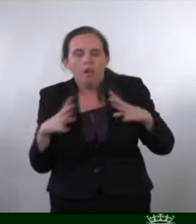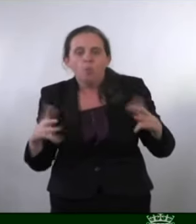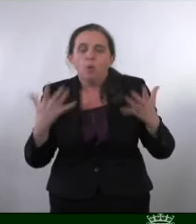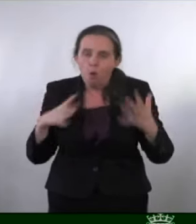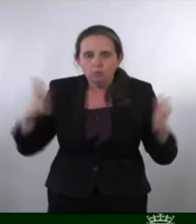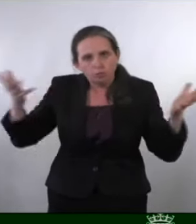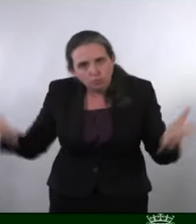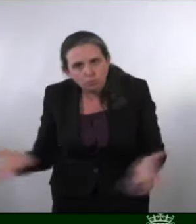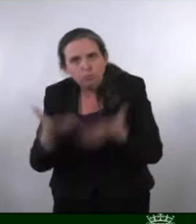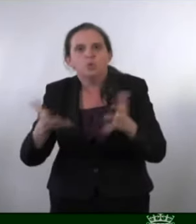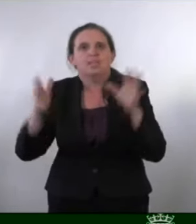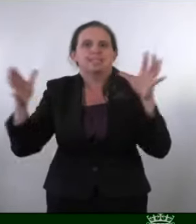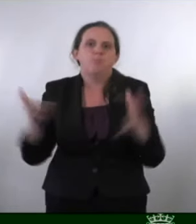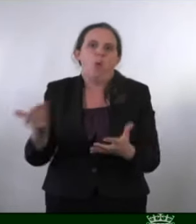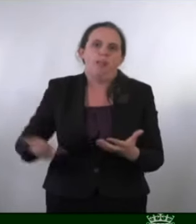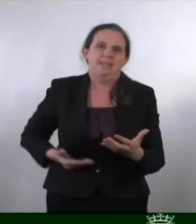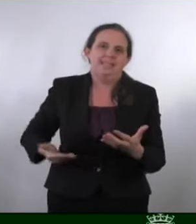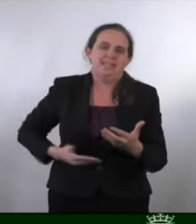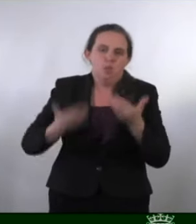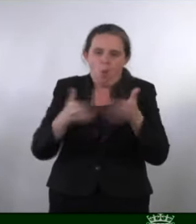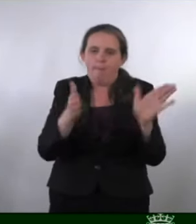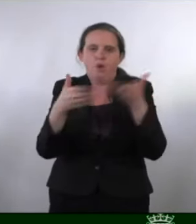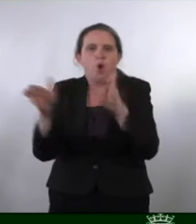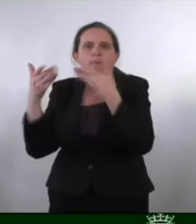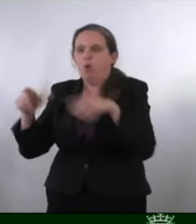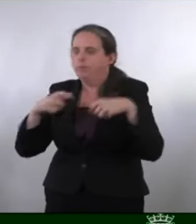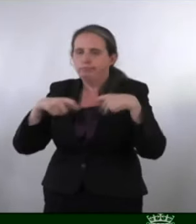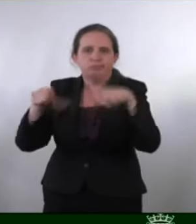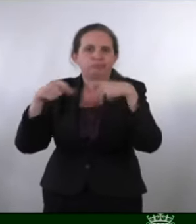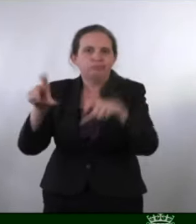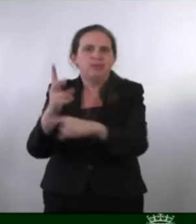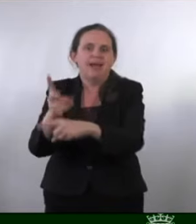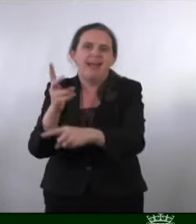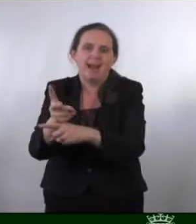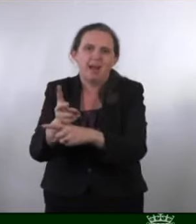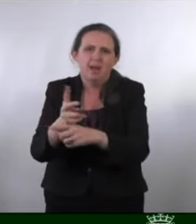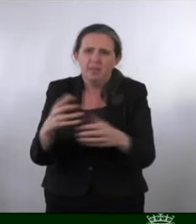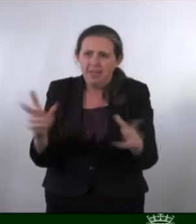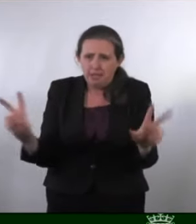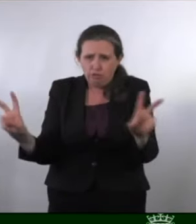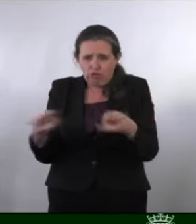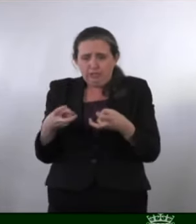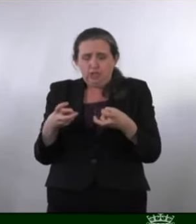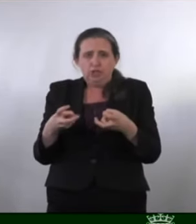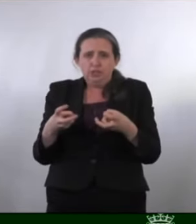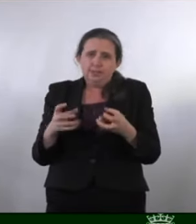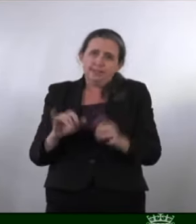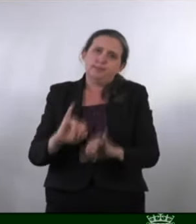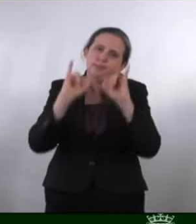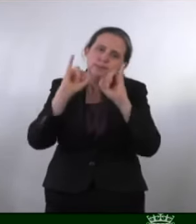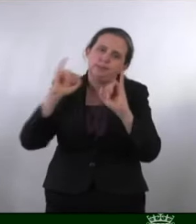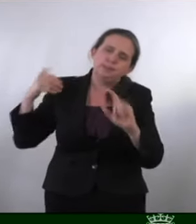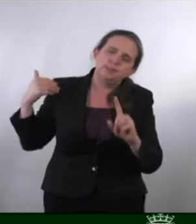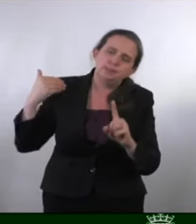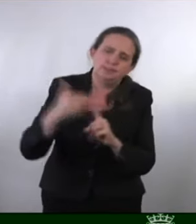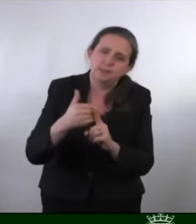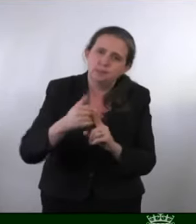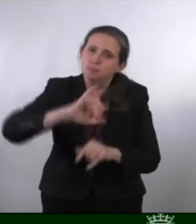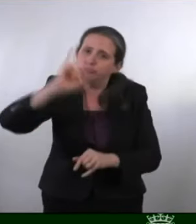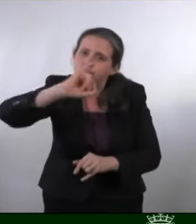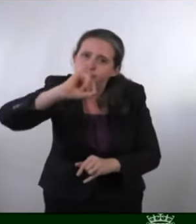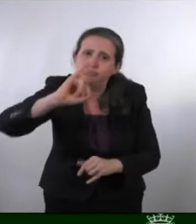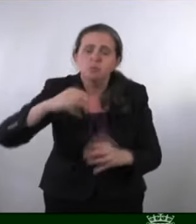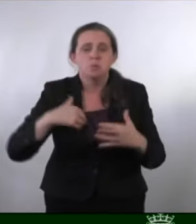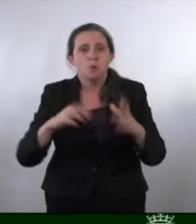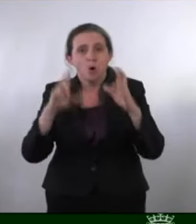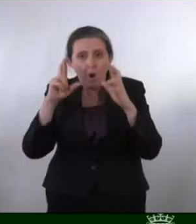You know, it was awful to have the restrictions that we've had. We hope that we'll be able to take